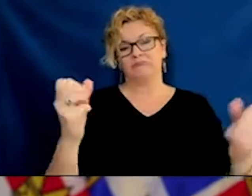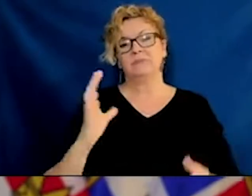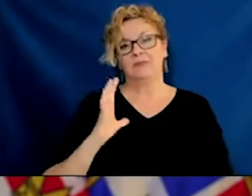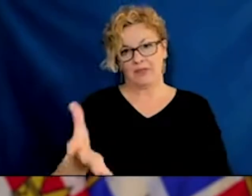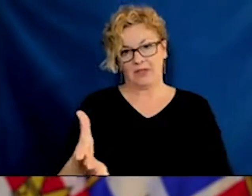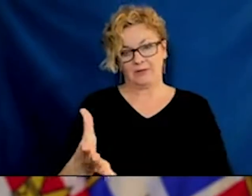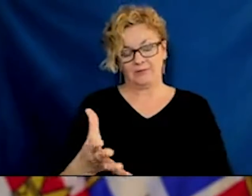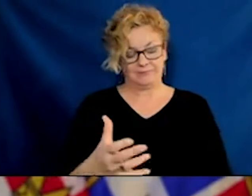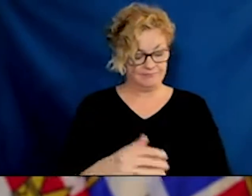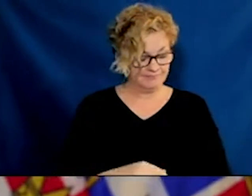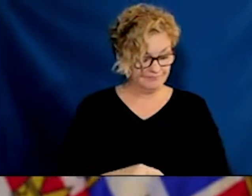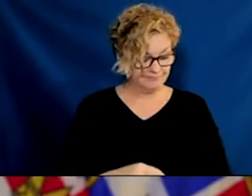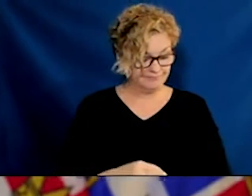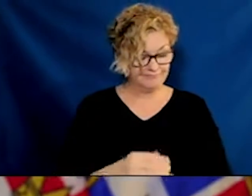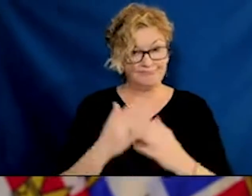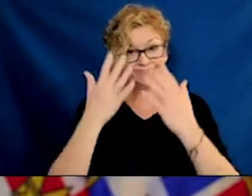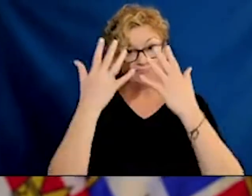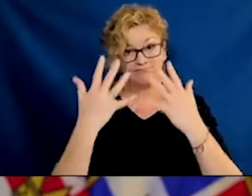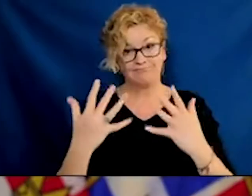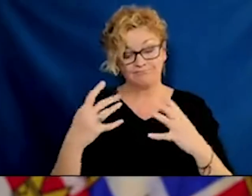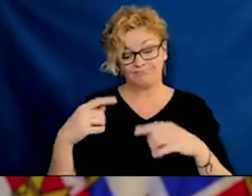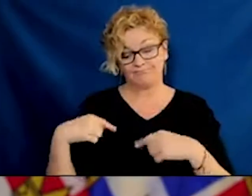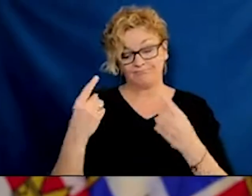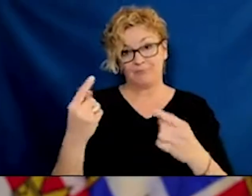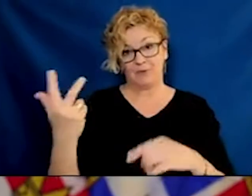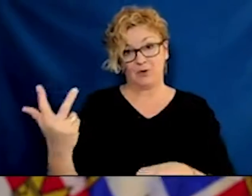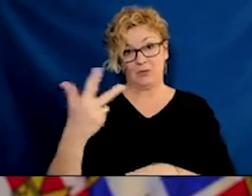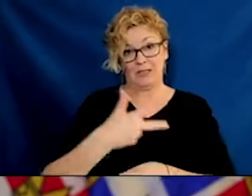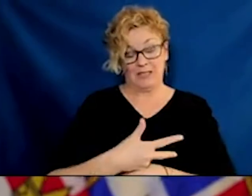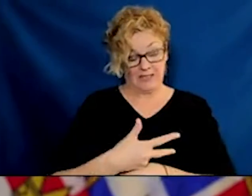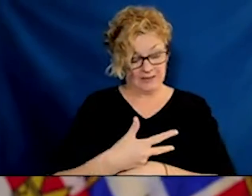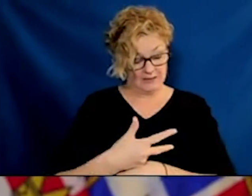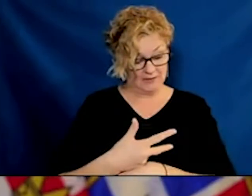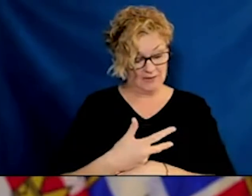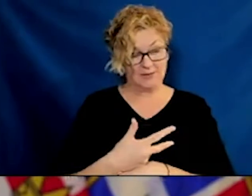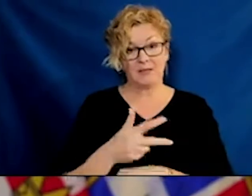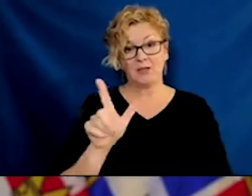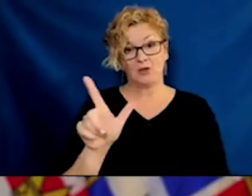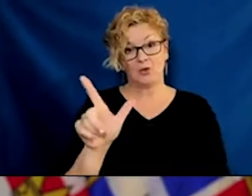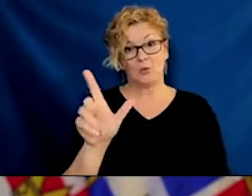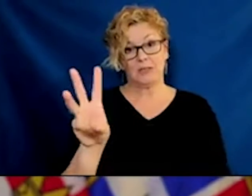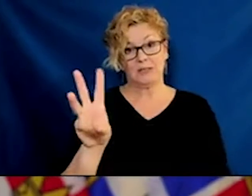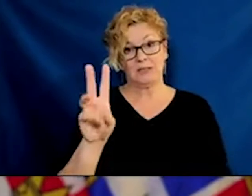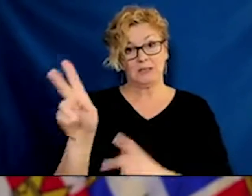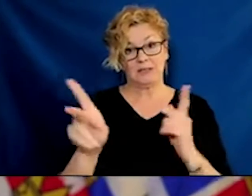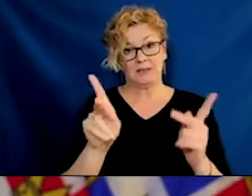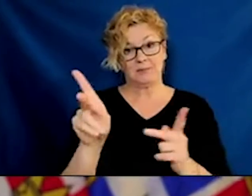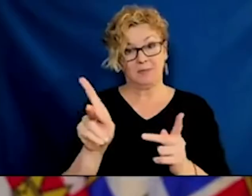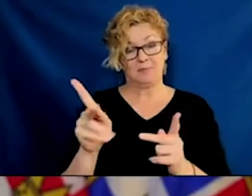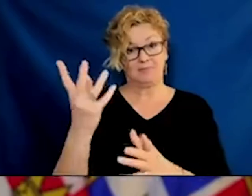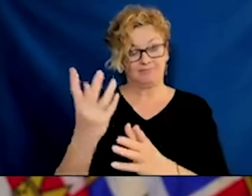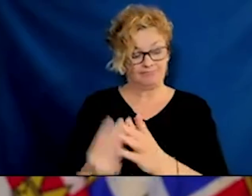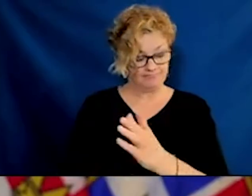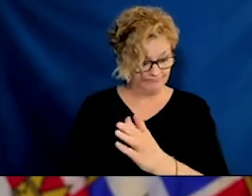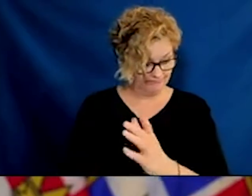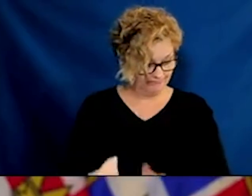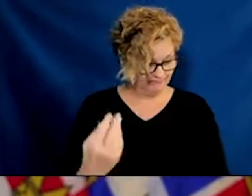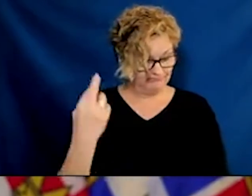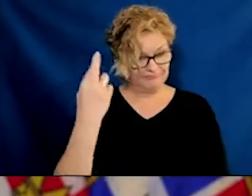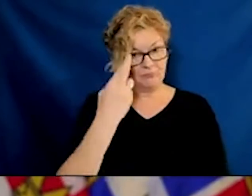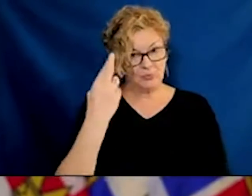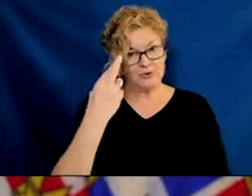died this past weekend. Our seniors, our elders, our family members, our community